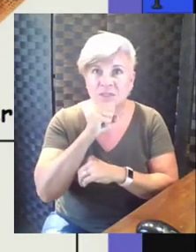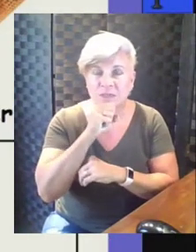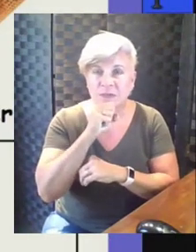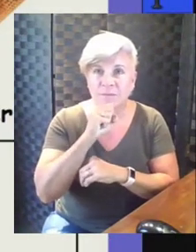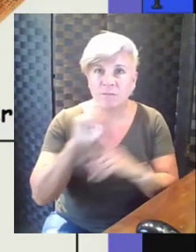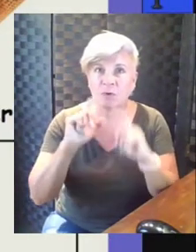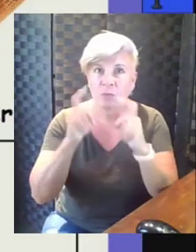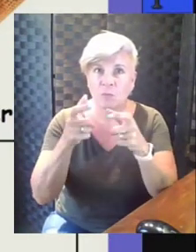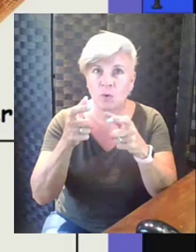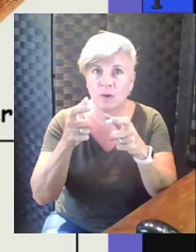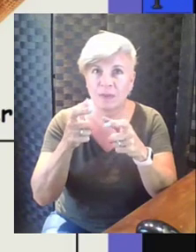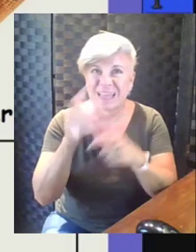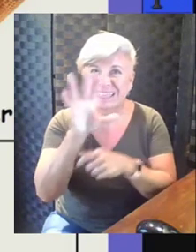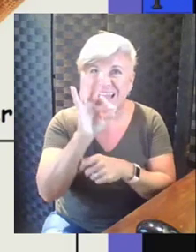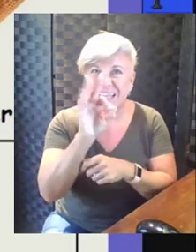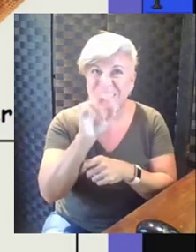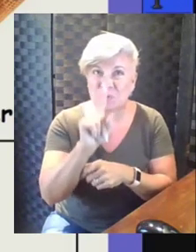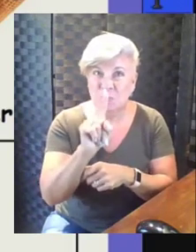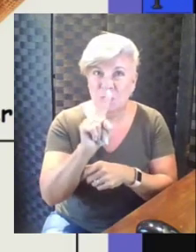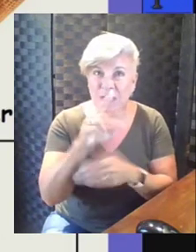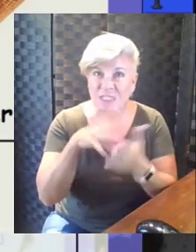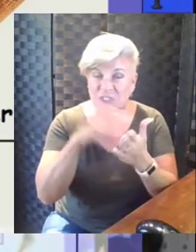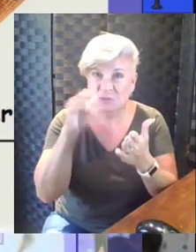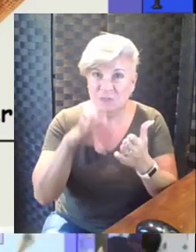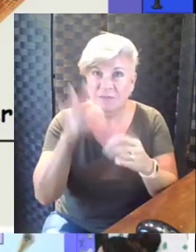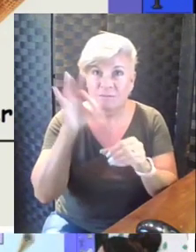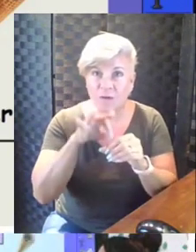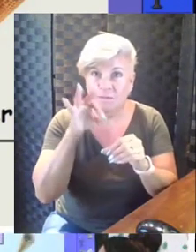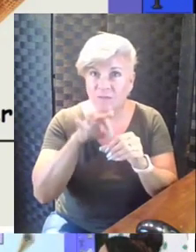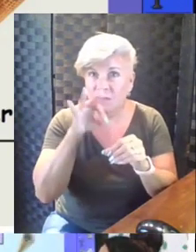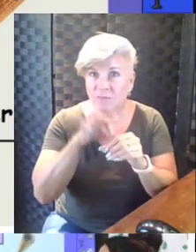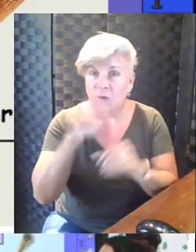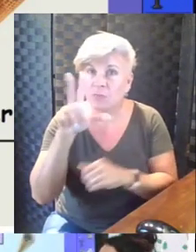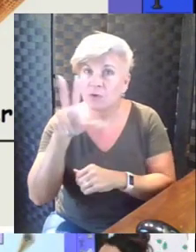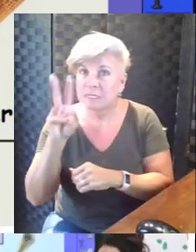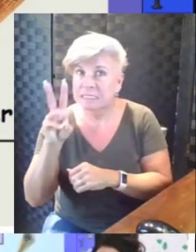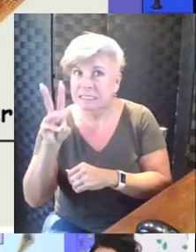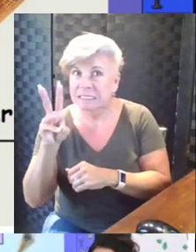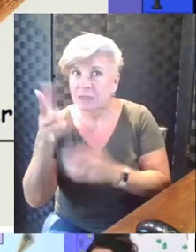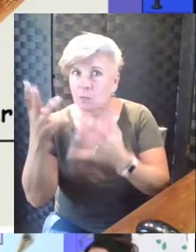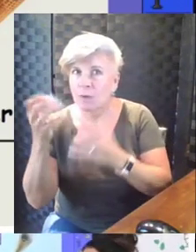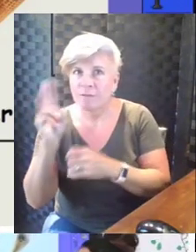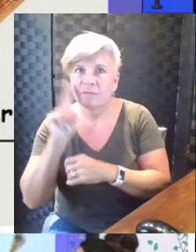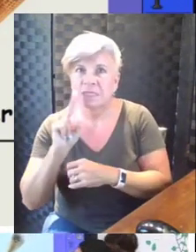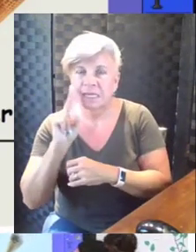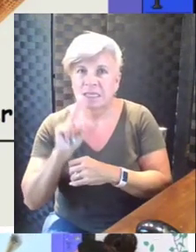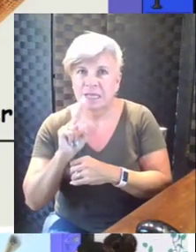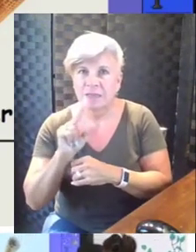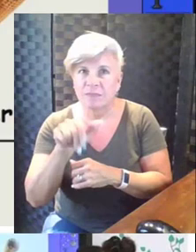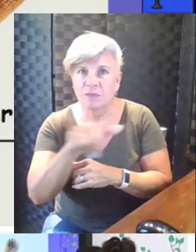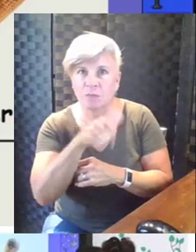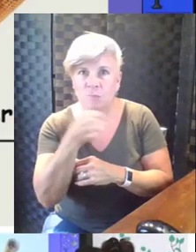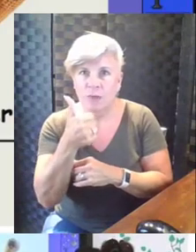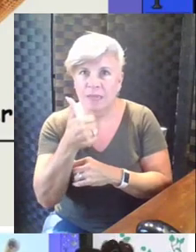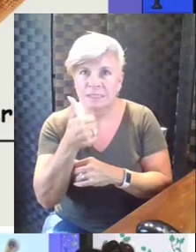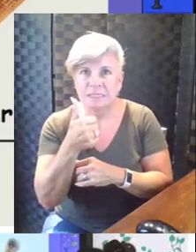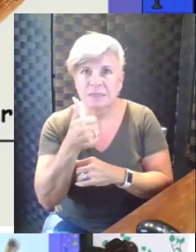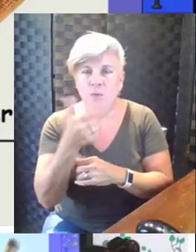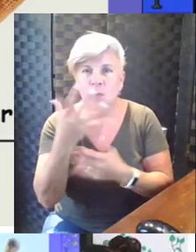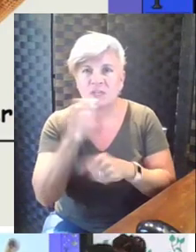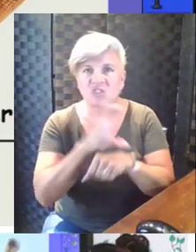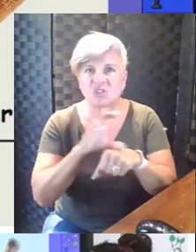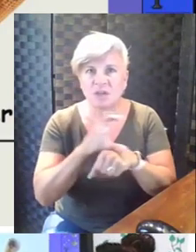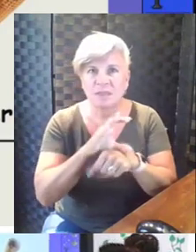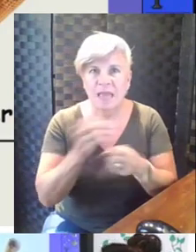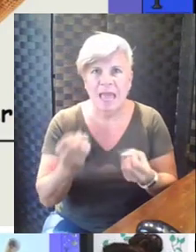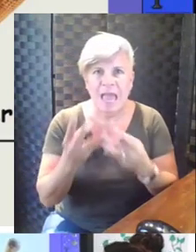reward. There were 91 students who voted. 36 students voted for vanilla. The rest voted for chocolate.